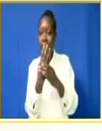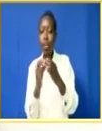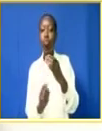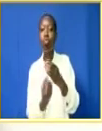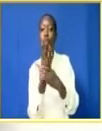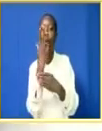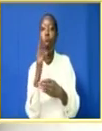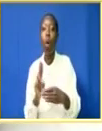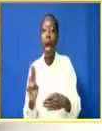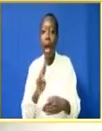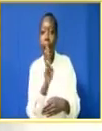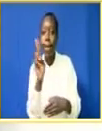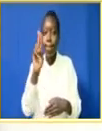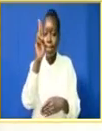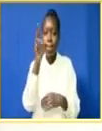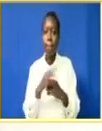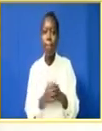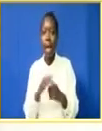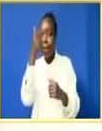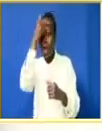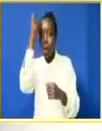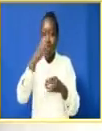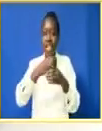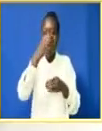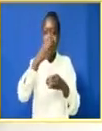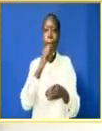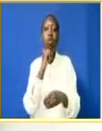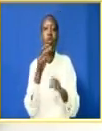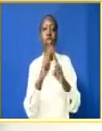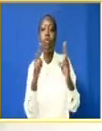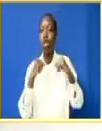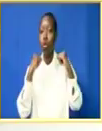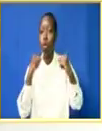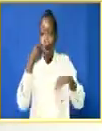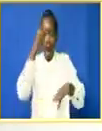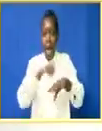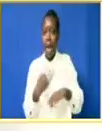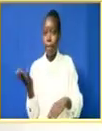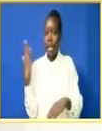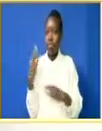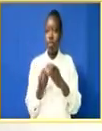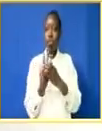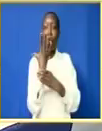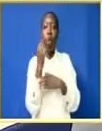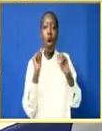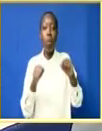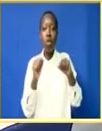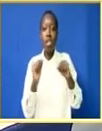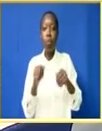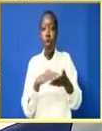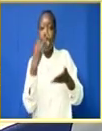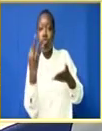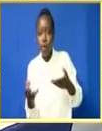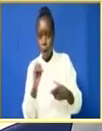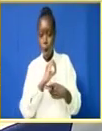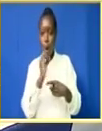it. Okay. The stem is not so strong. Okay. So when the leaves grow, it usually tends to fall or bend. Okay. So